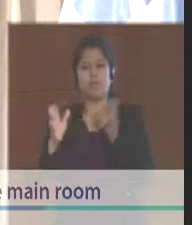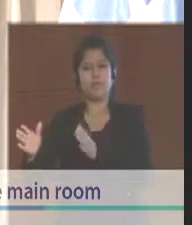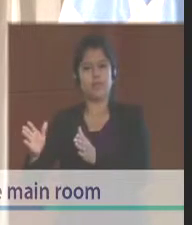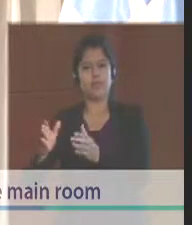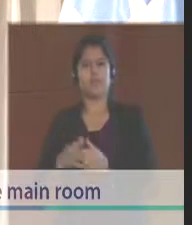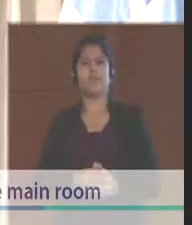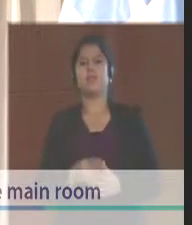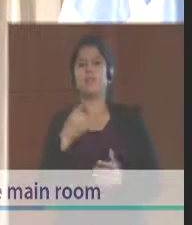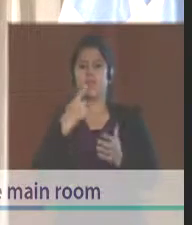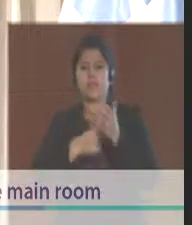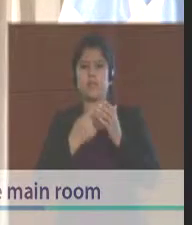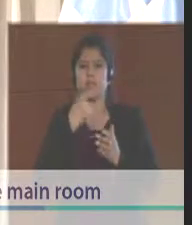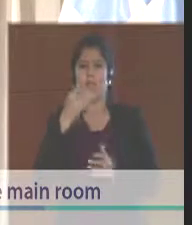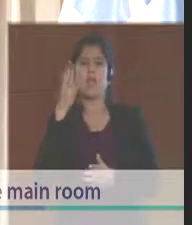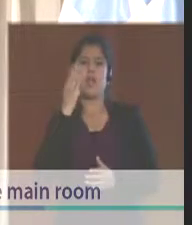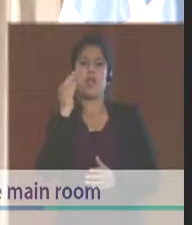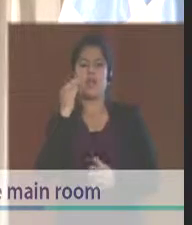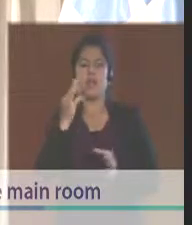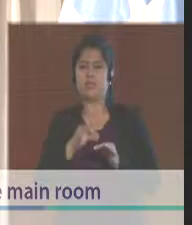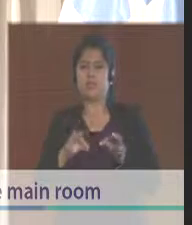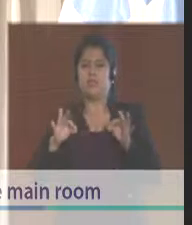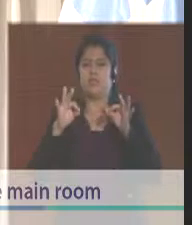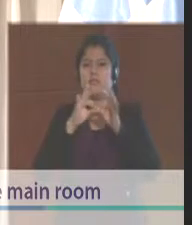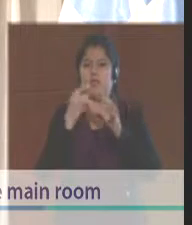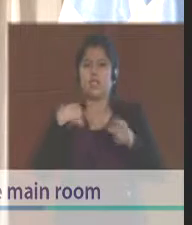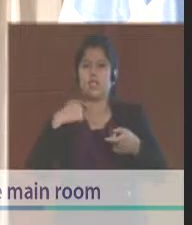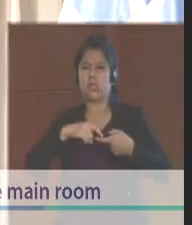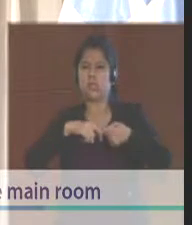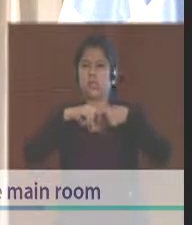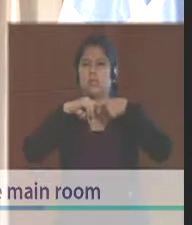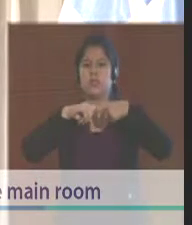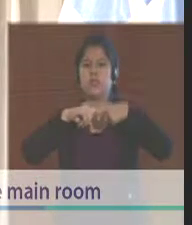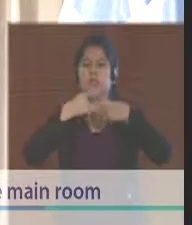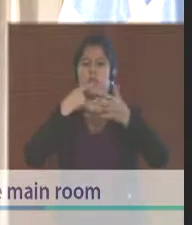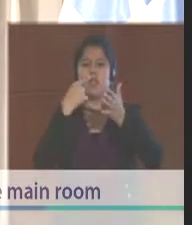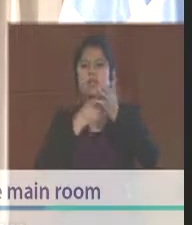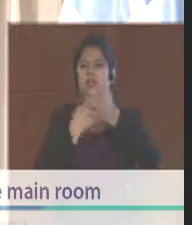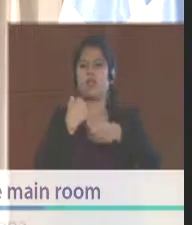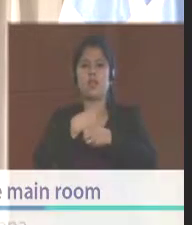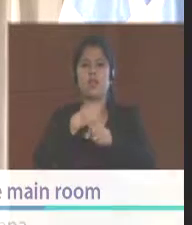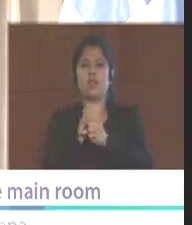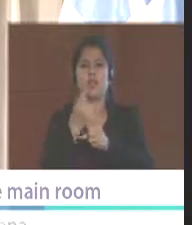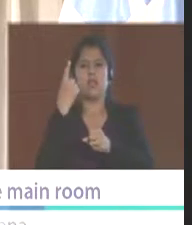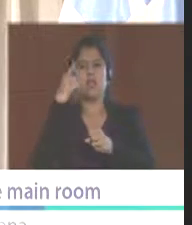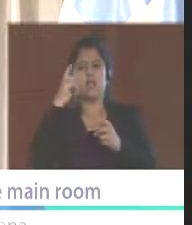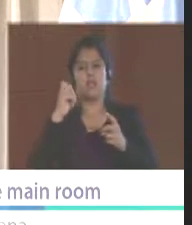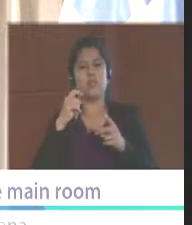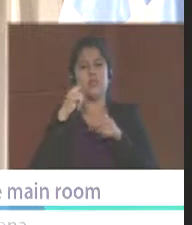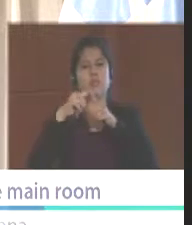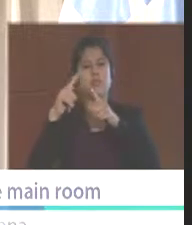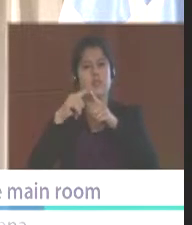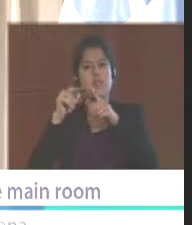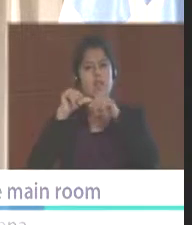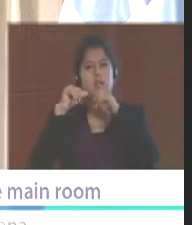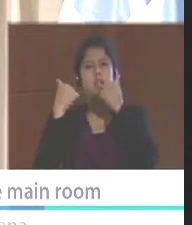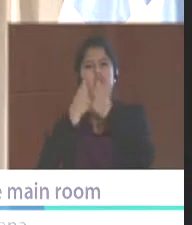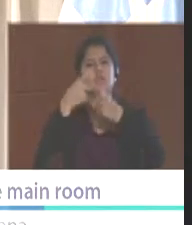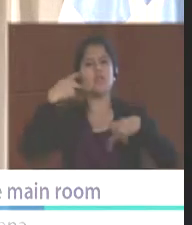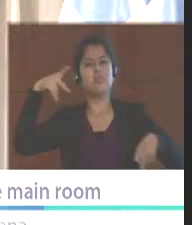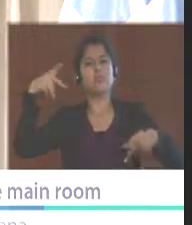two aspects which in my experience are closely related, and these are the relevance